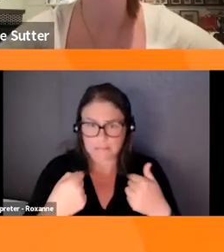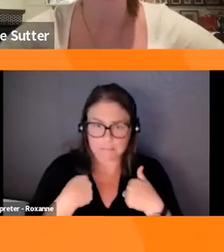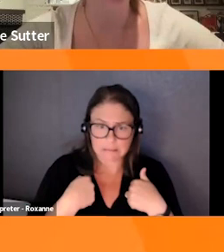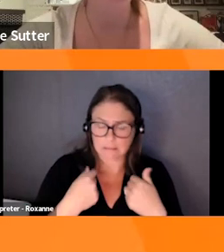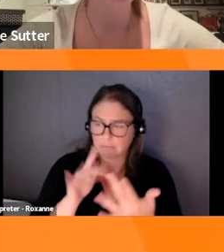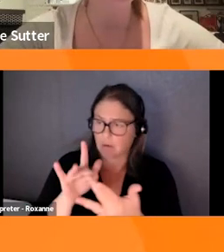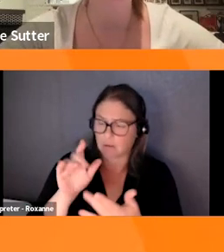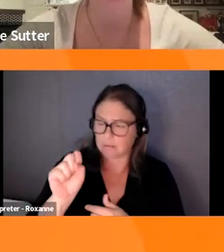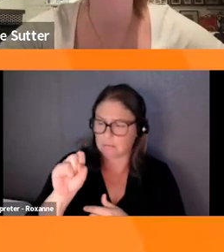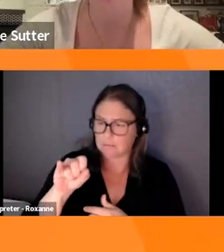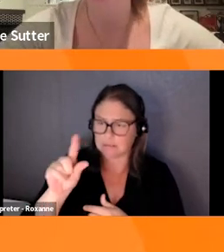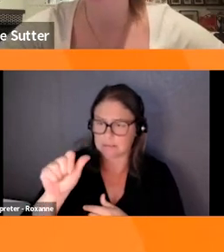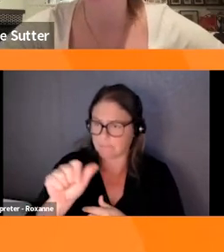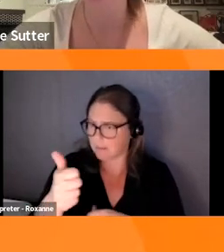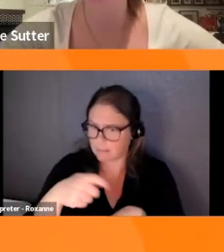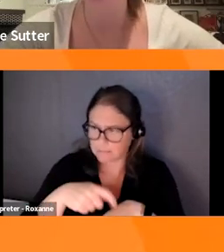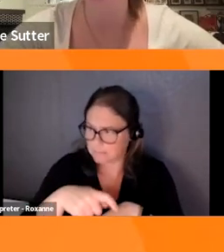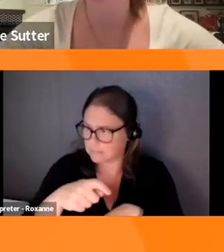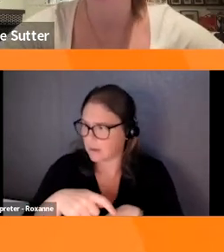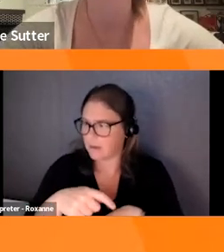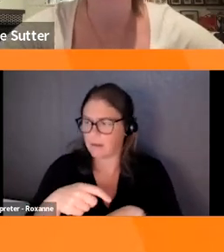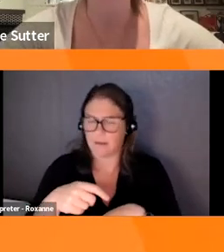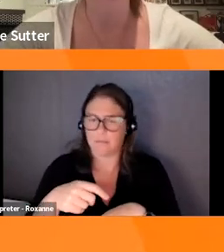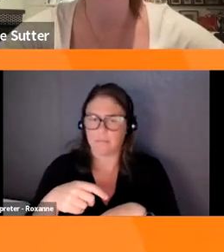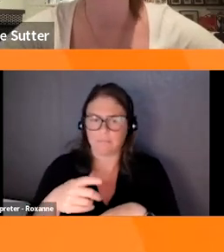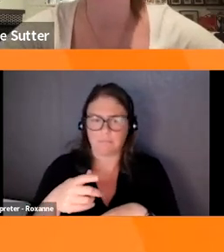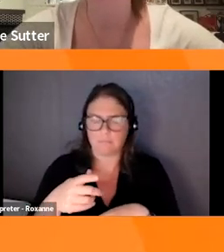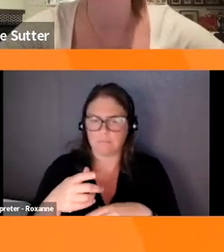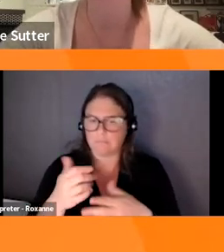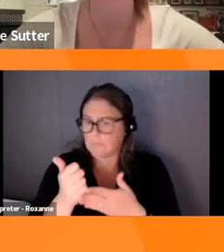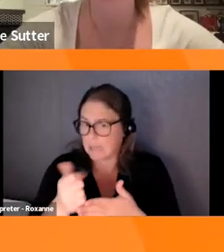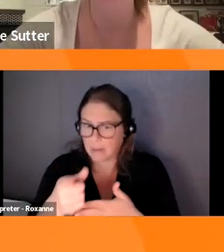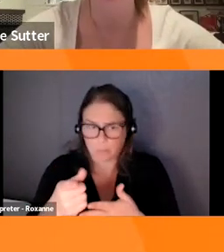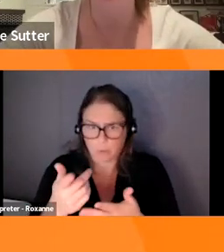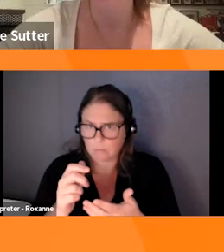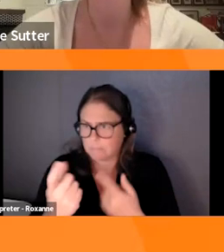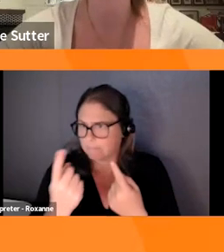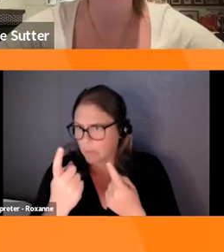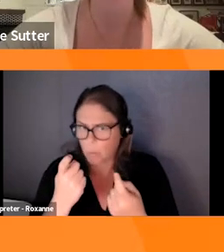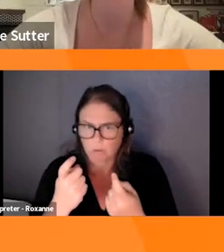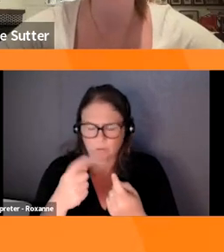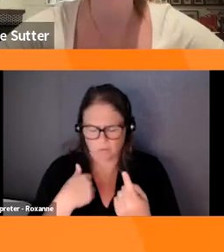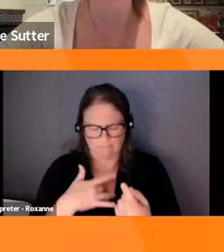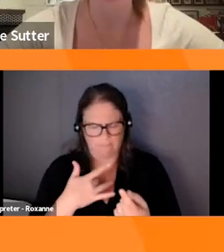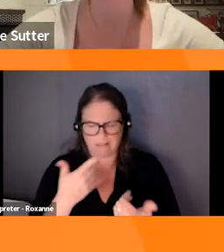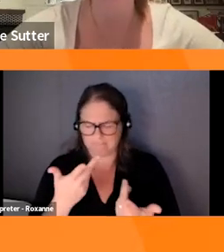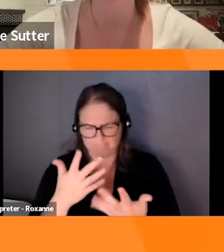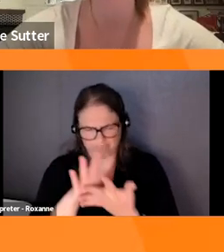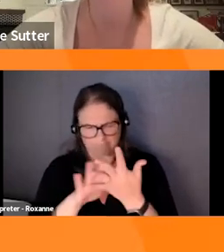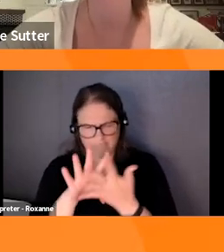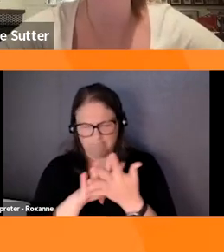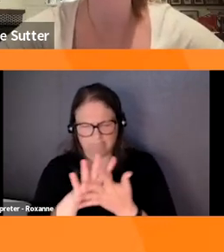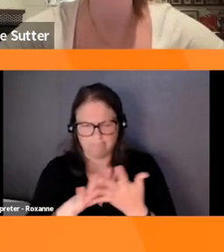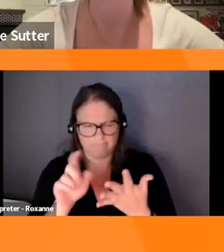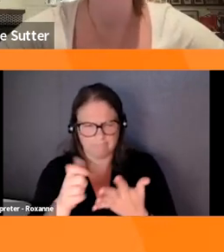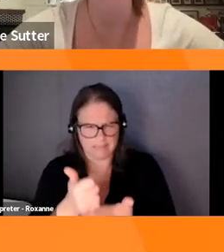And we're happy to chat with you, answer any questions, help you out if you need, if there's anything that you don't